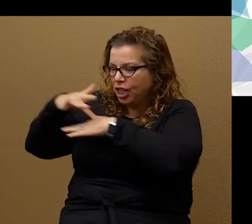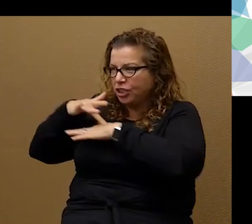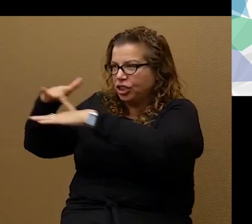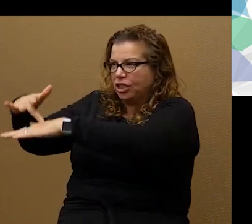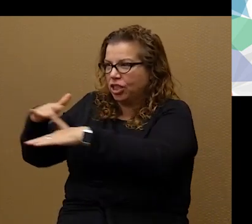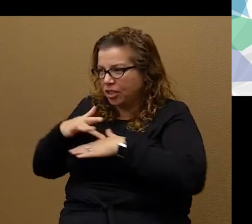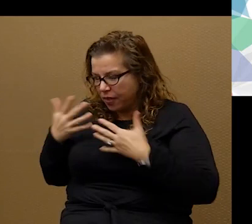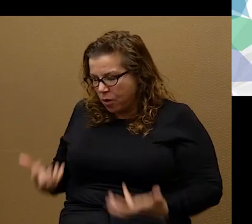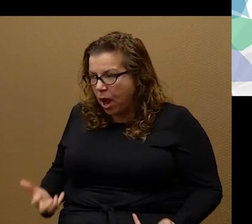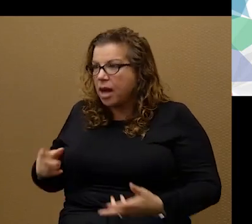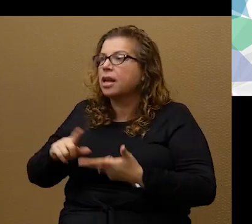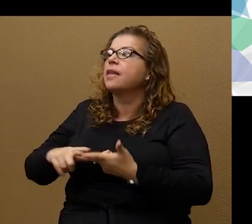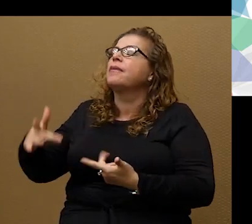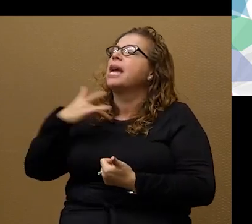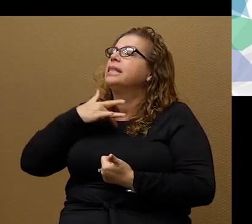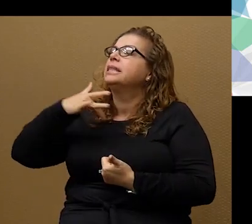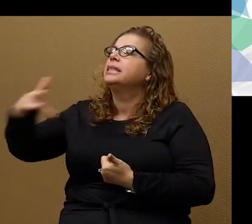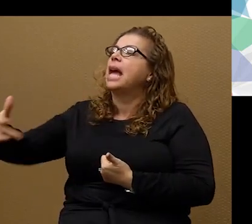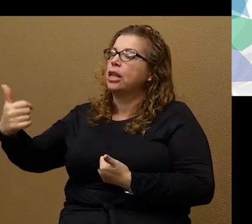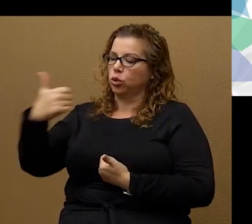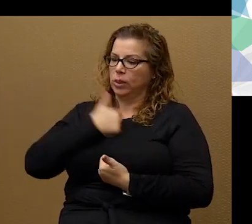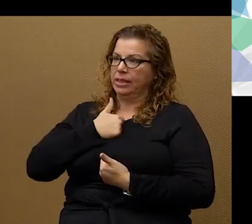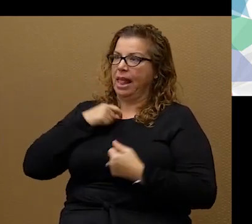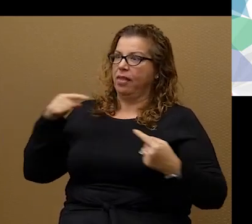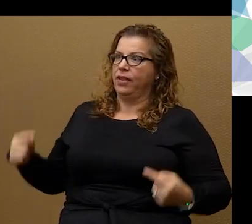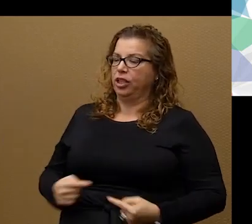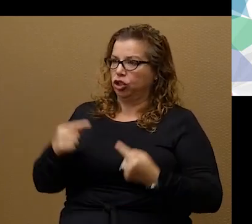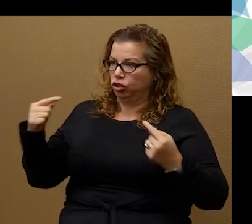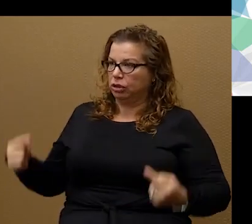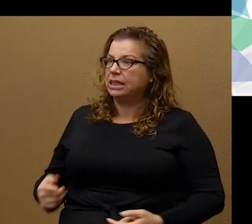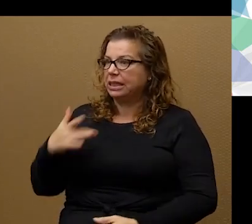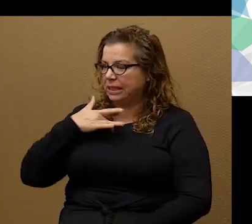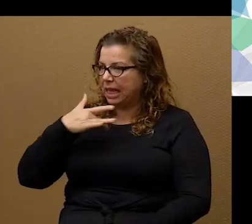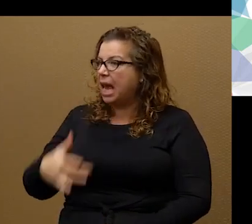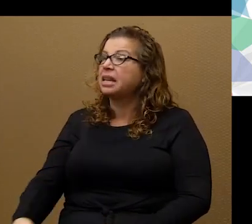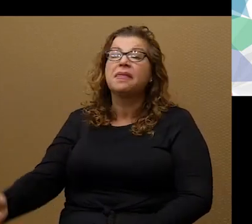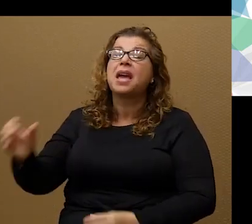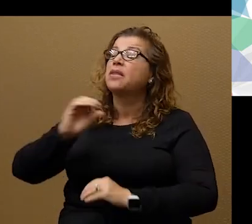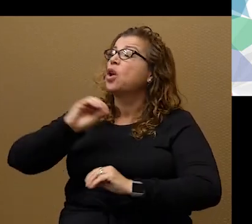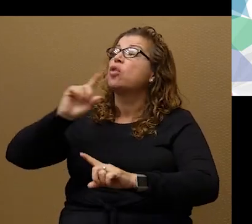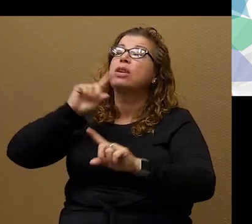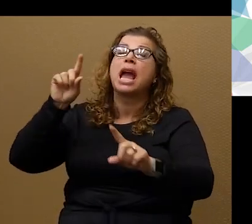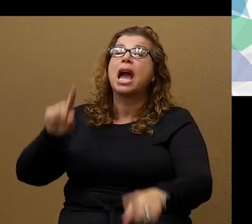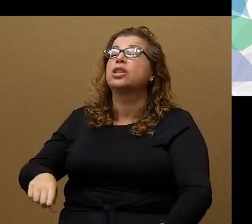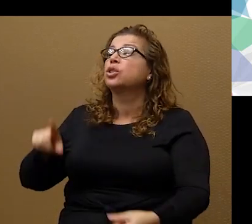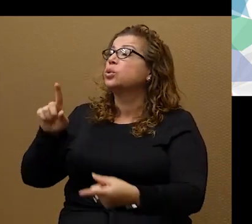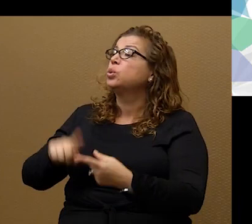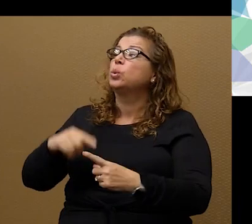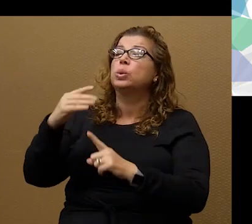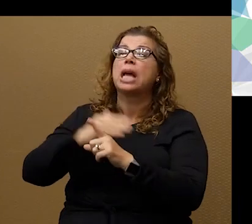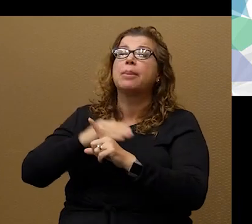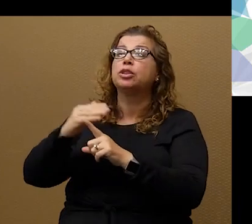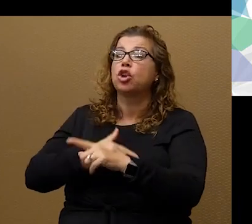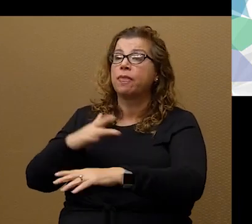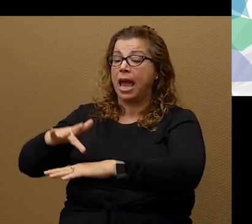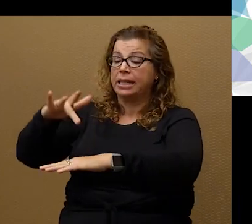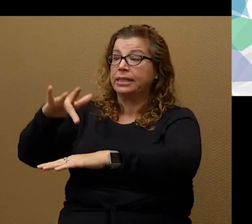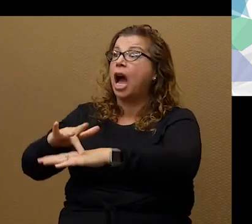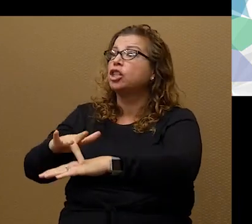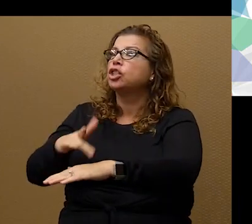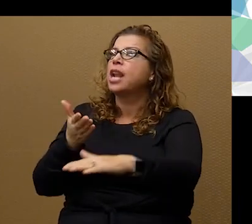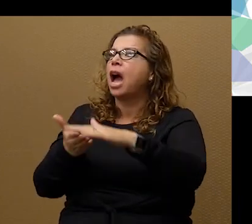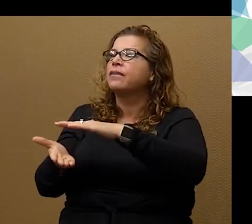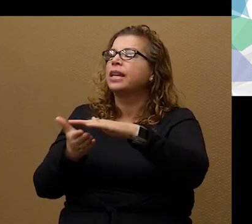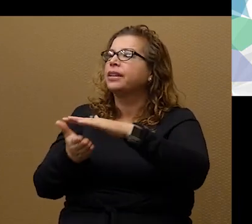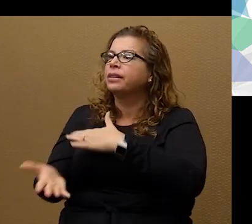prone to self-injury, low reaction to temperature and pain. They might touch a hot oven